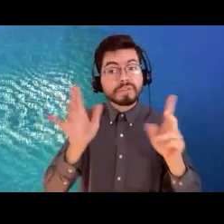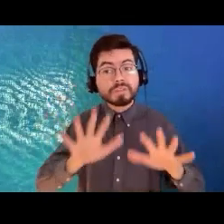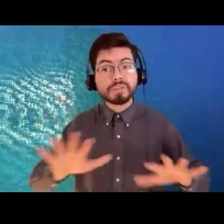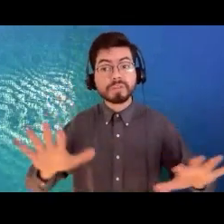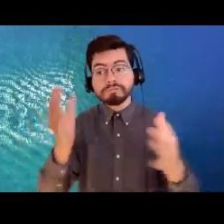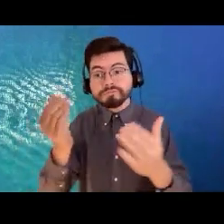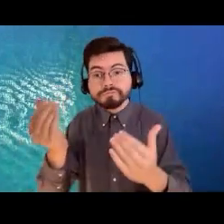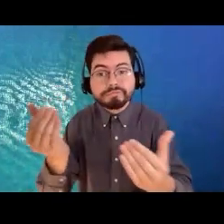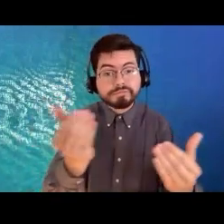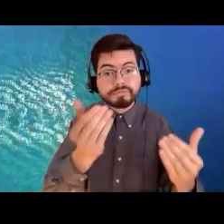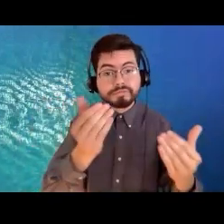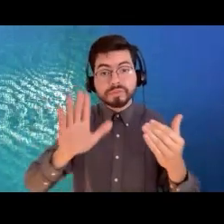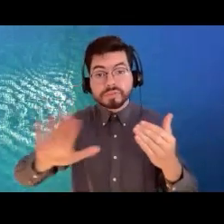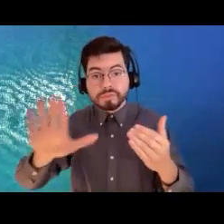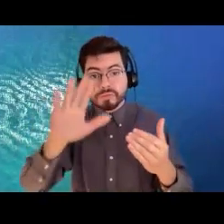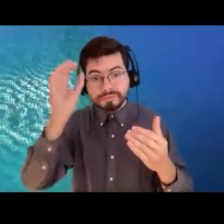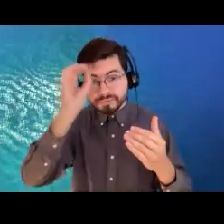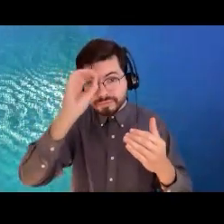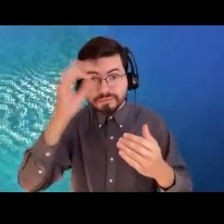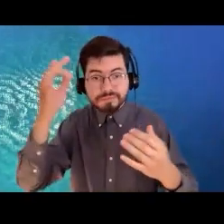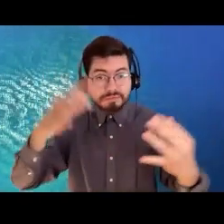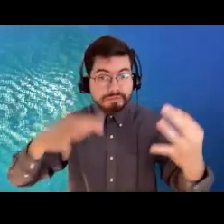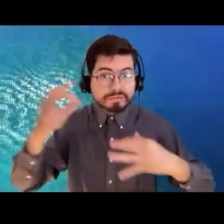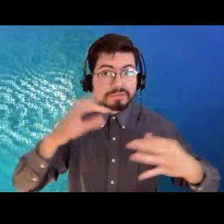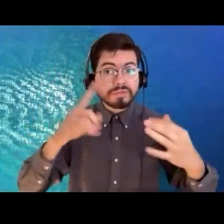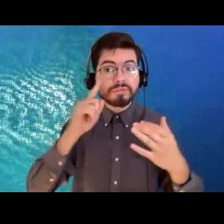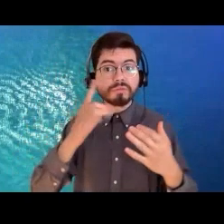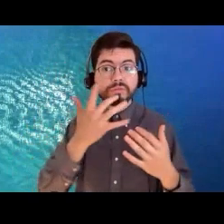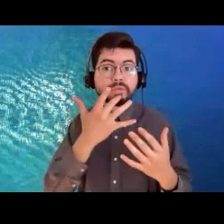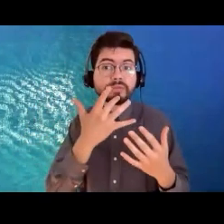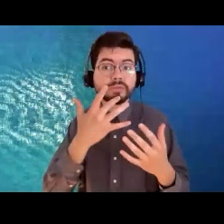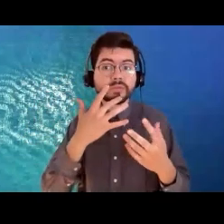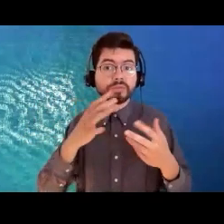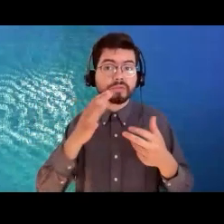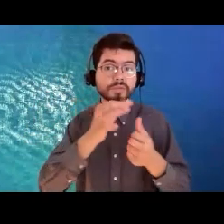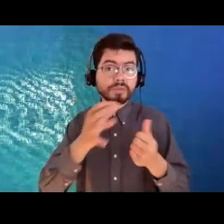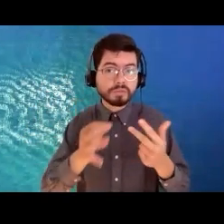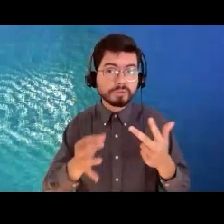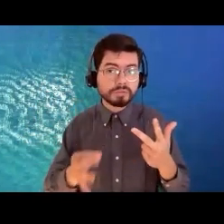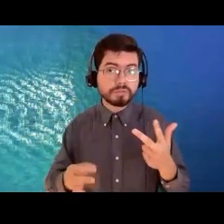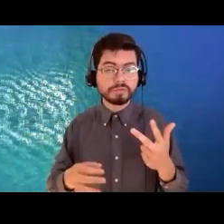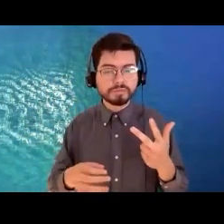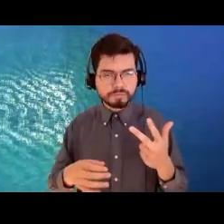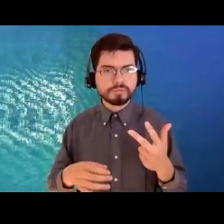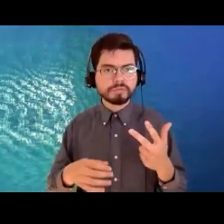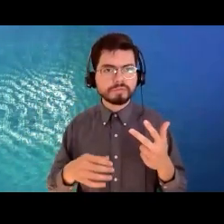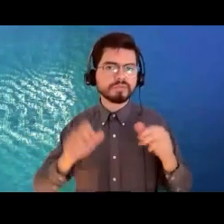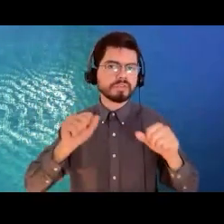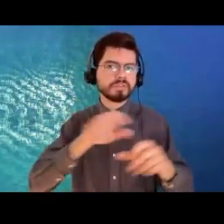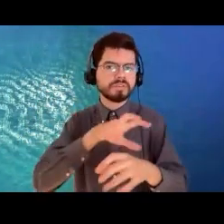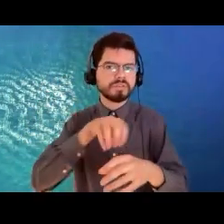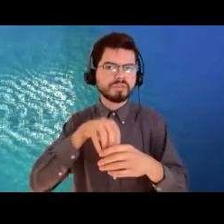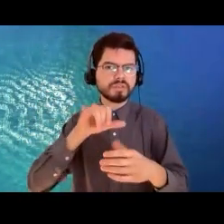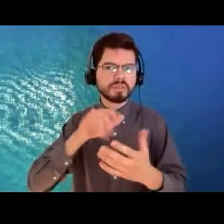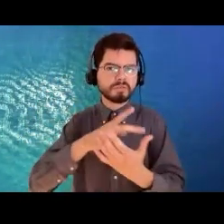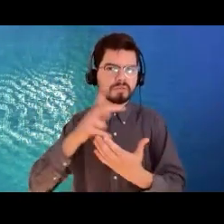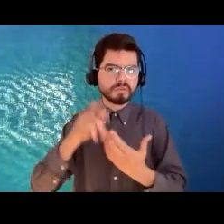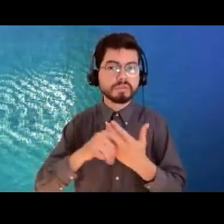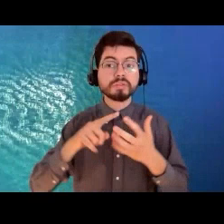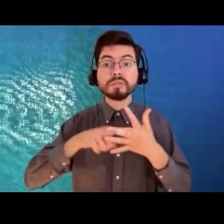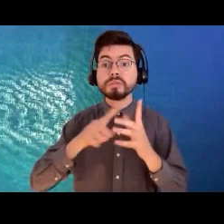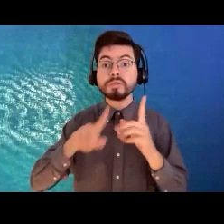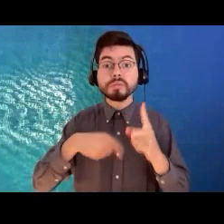preferred alternative. So there'll be more opportunity to engage in that project. That's probably going to start maybe